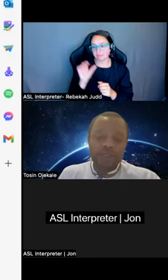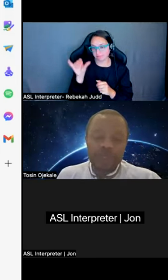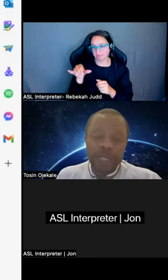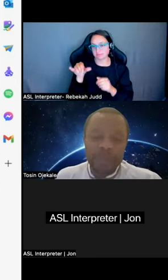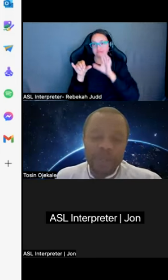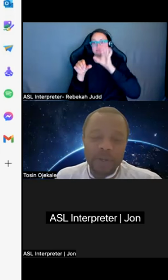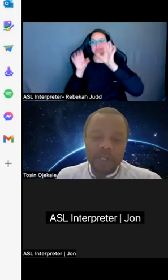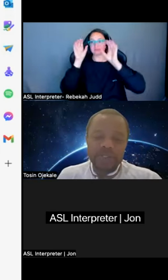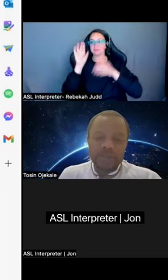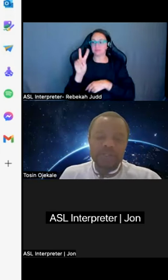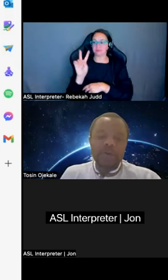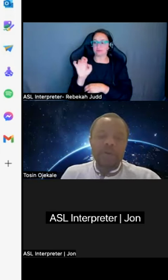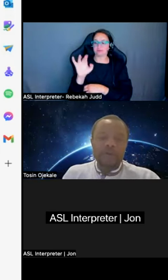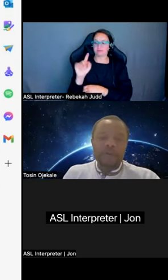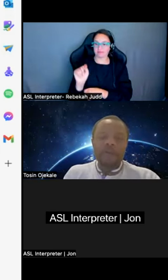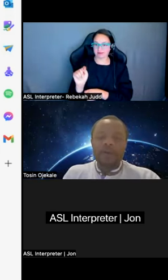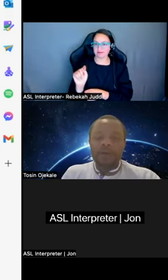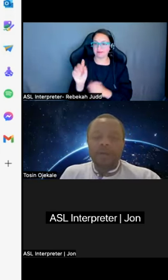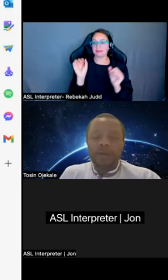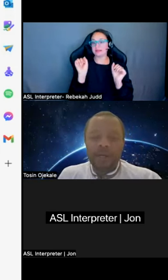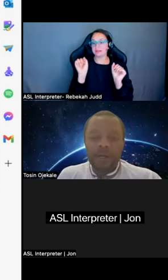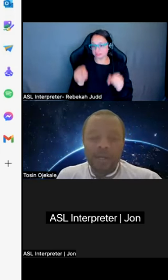ventilation too can be a source of